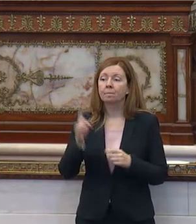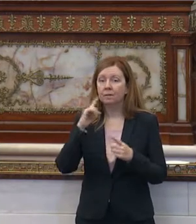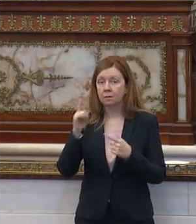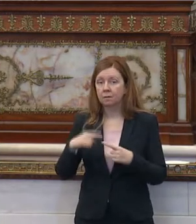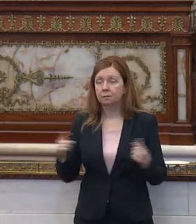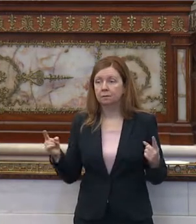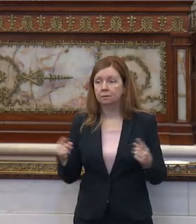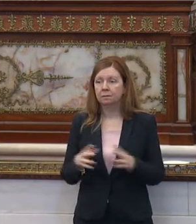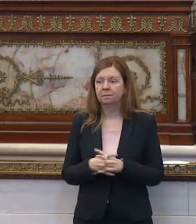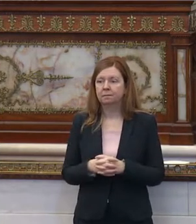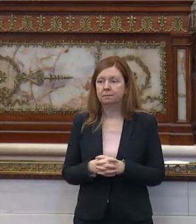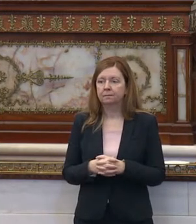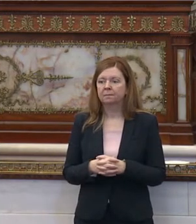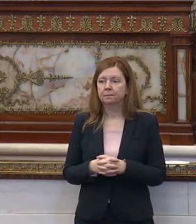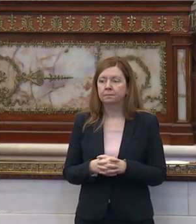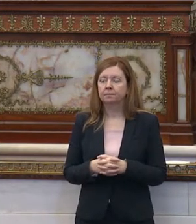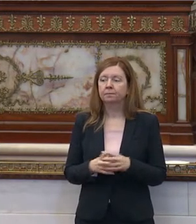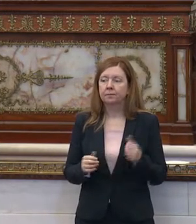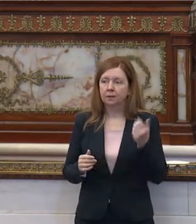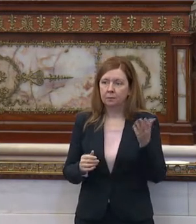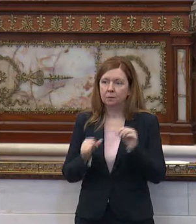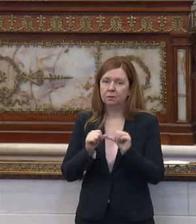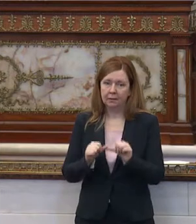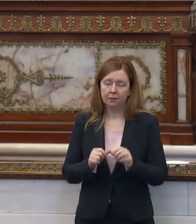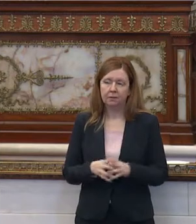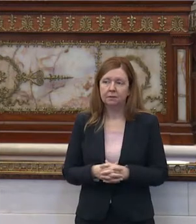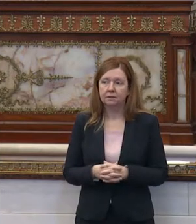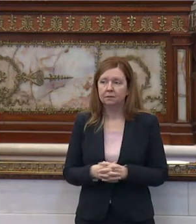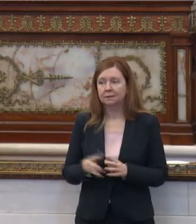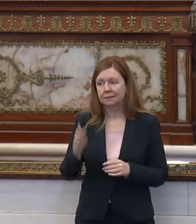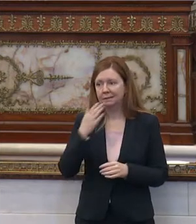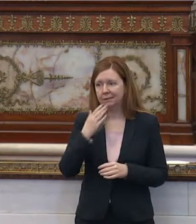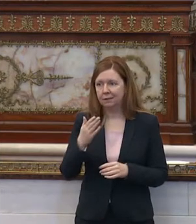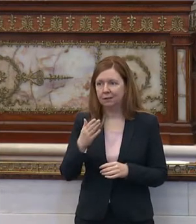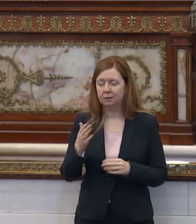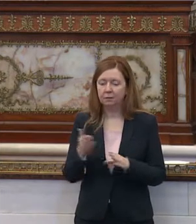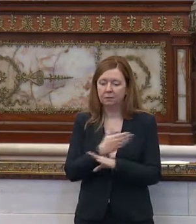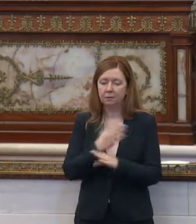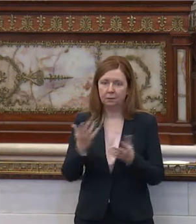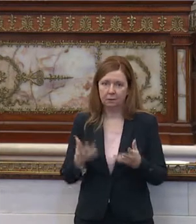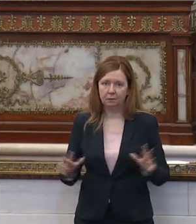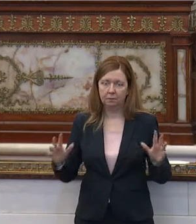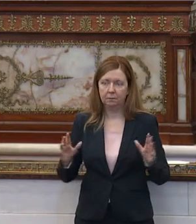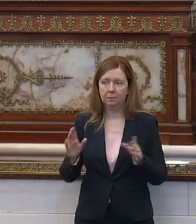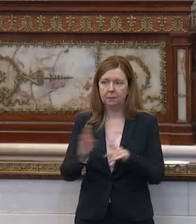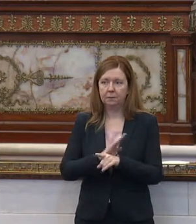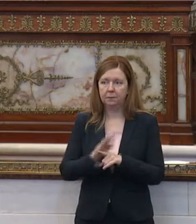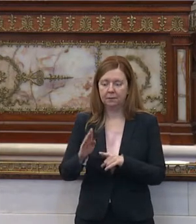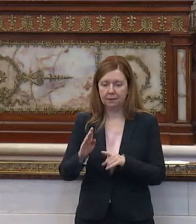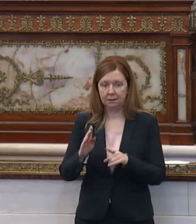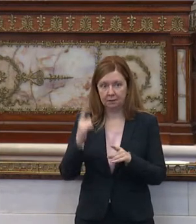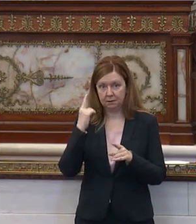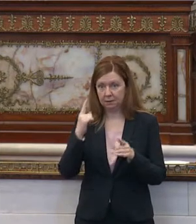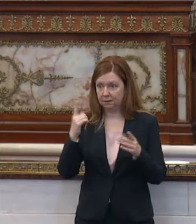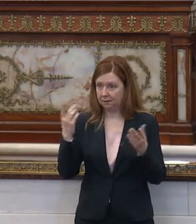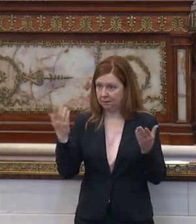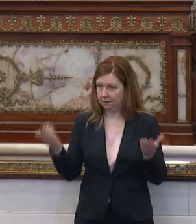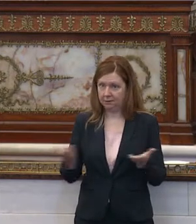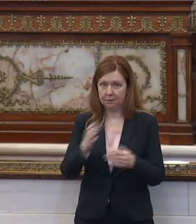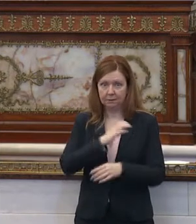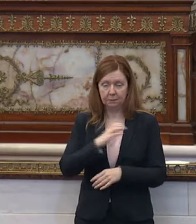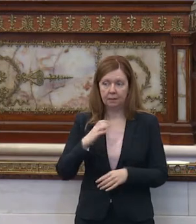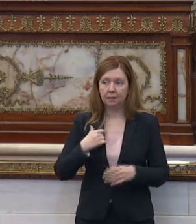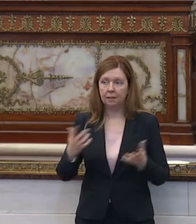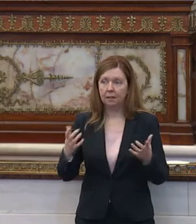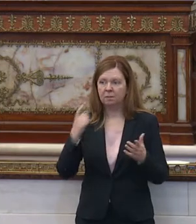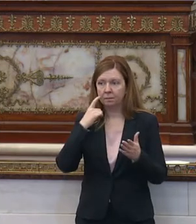Those opposed? The motion carries. Thank you. Before we conclude the business before this committee,